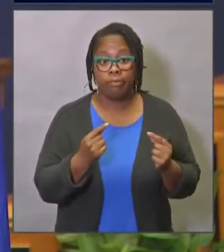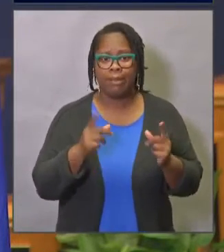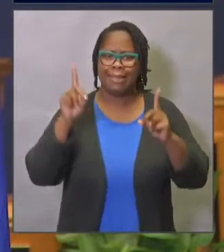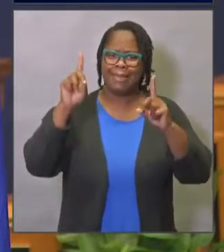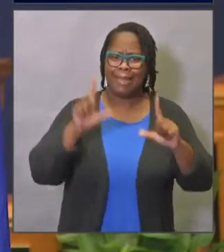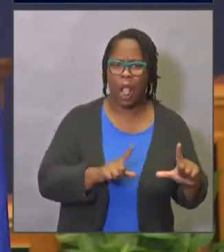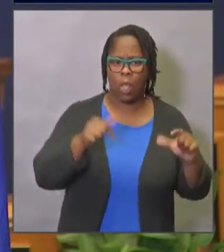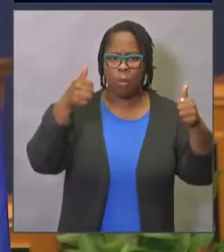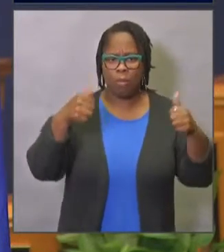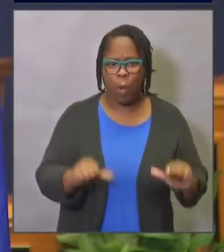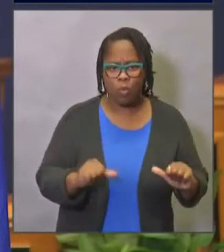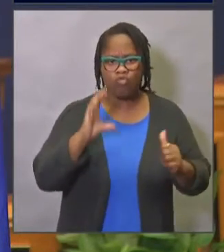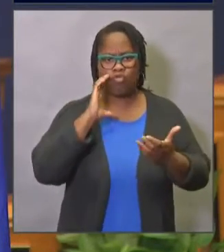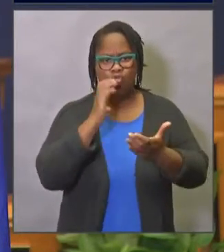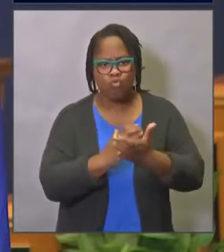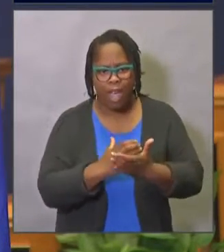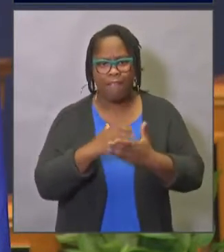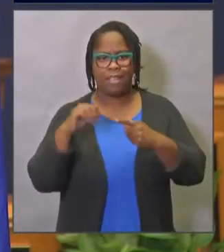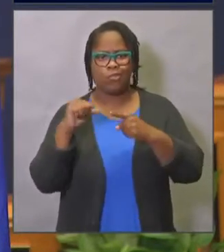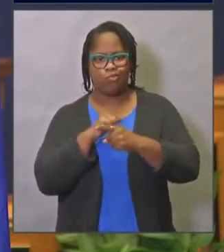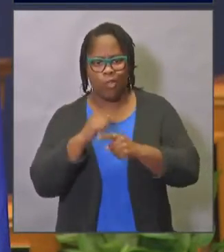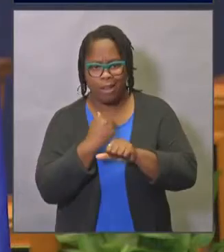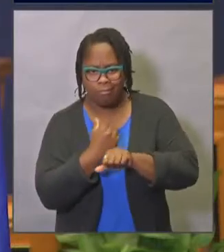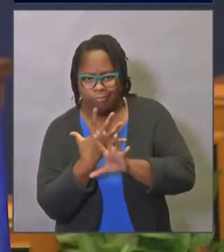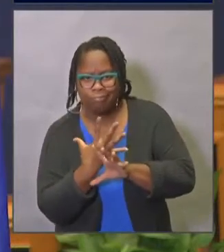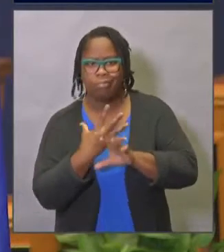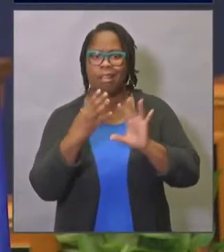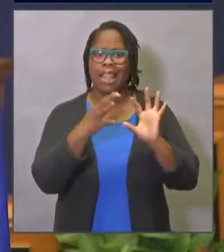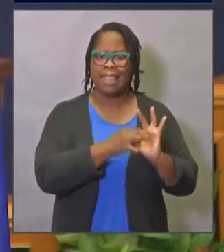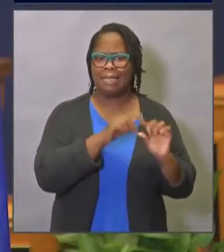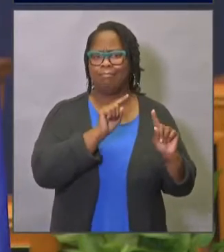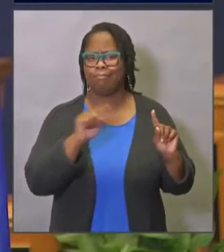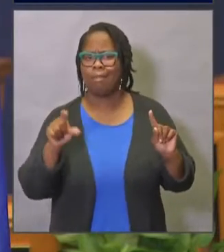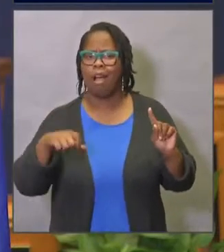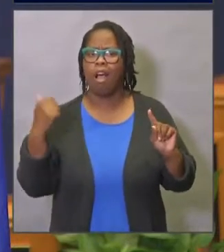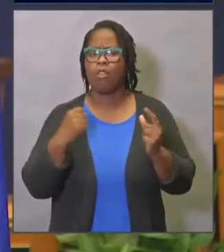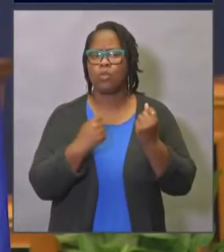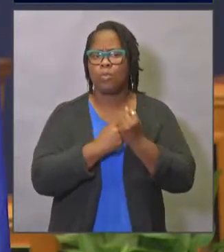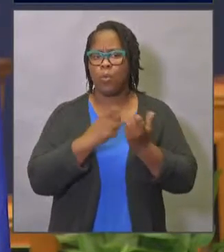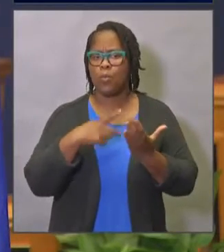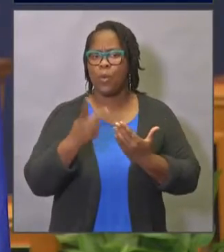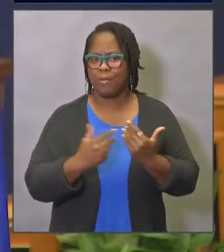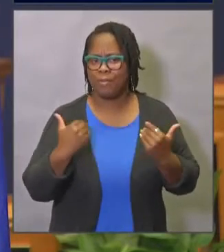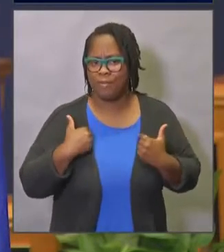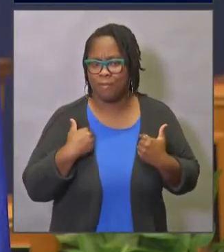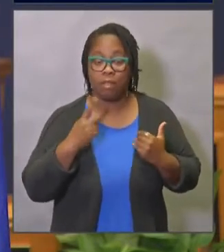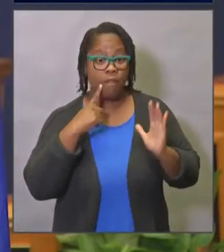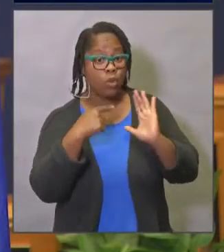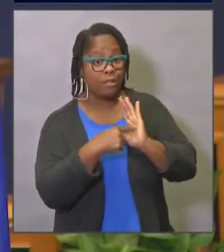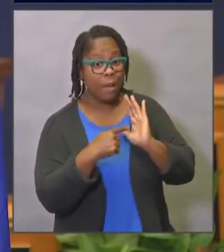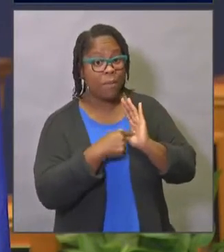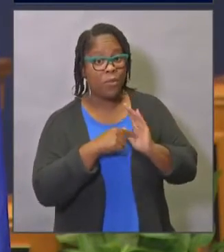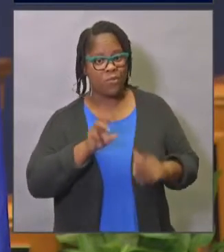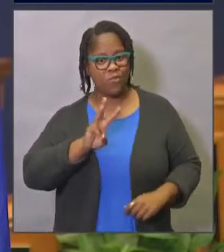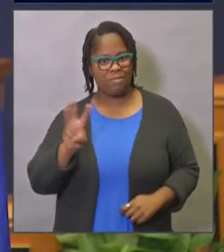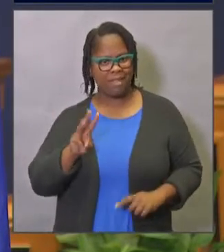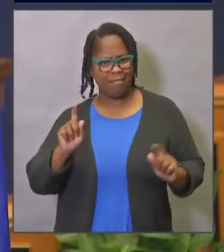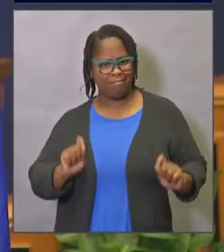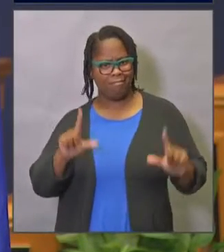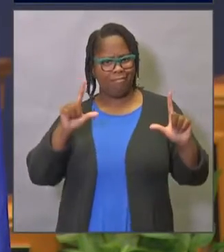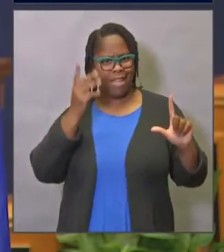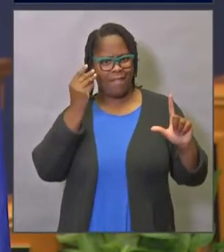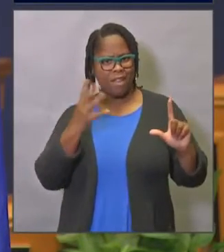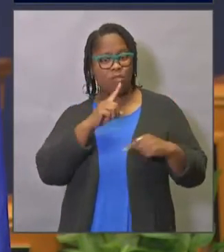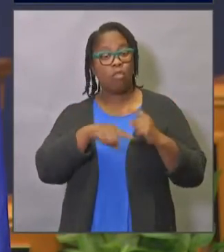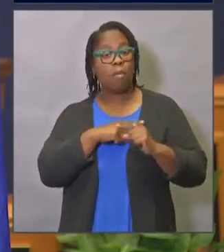posters, graphics, training webinars, and links to other COVID-19 support programs. For example, the website has information about the